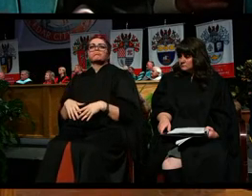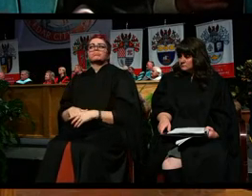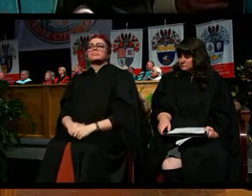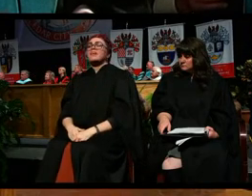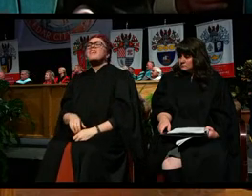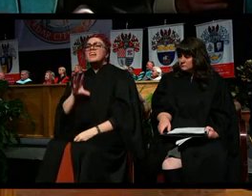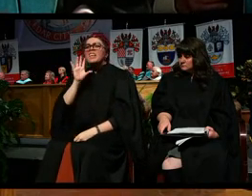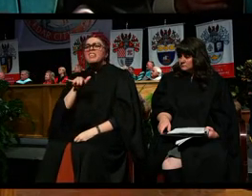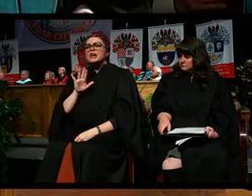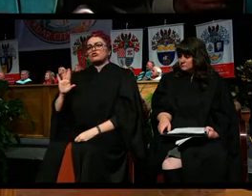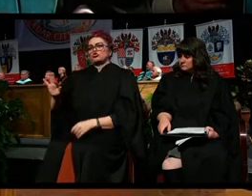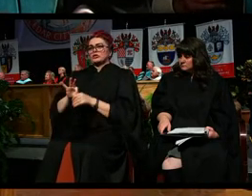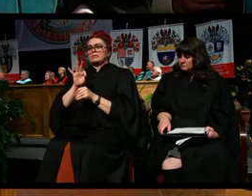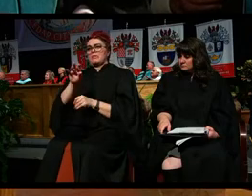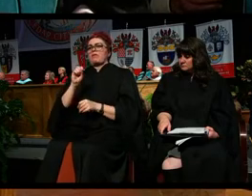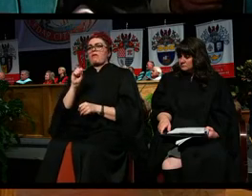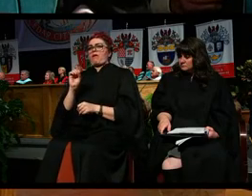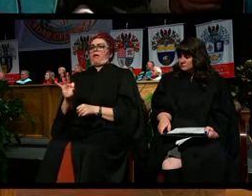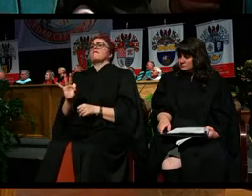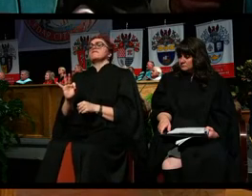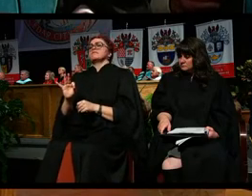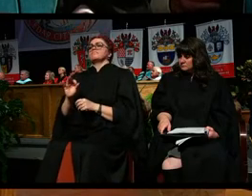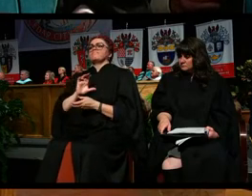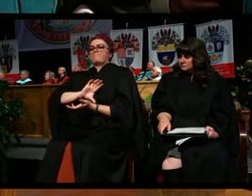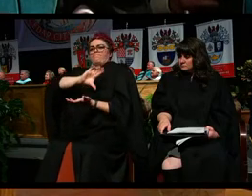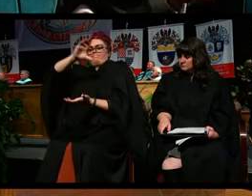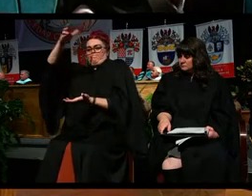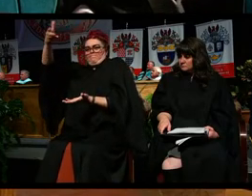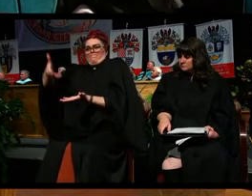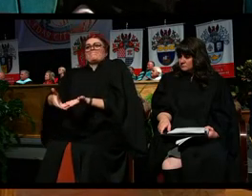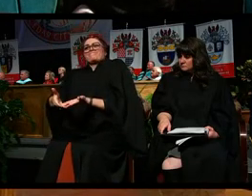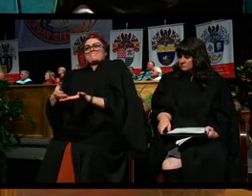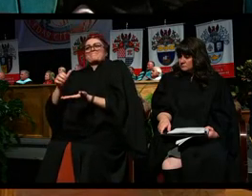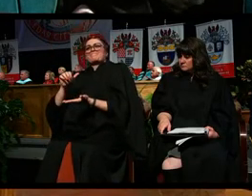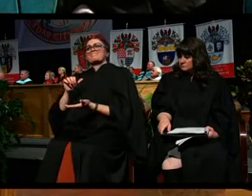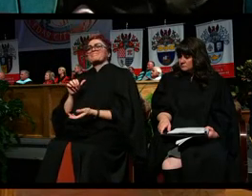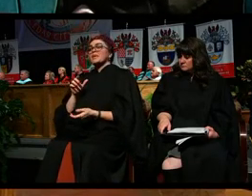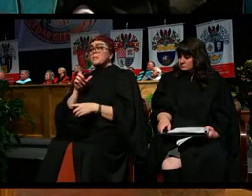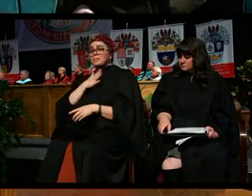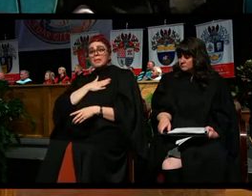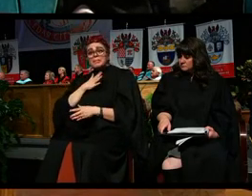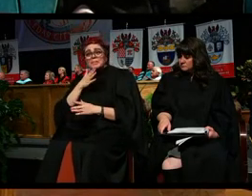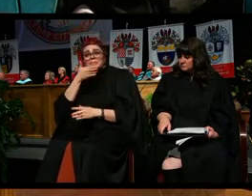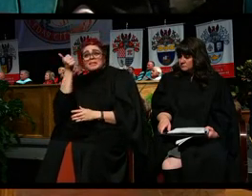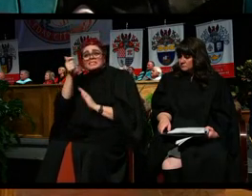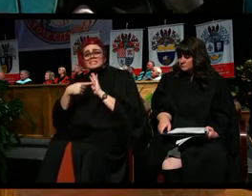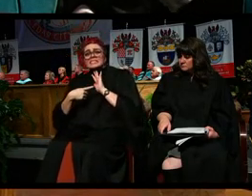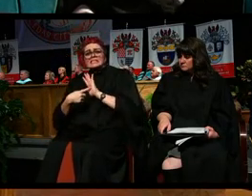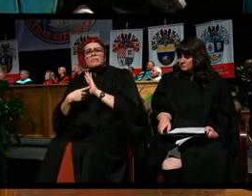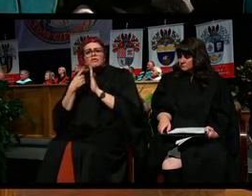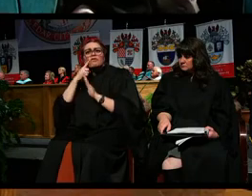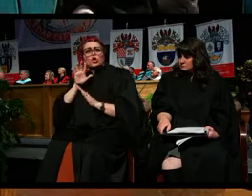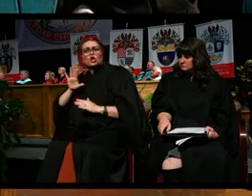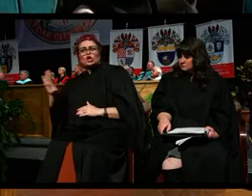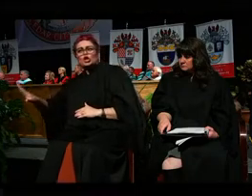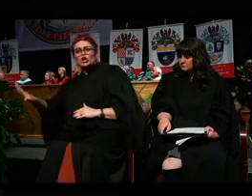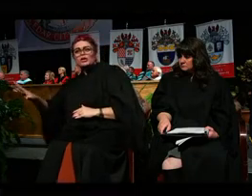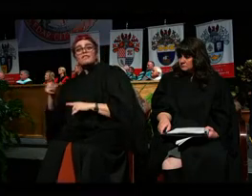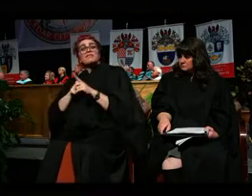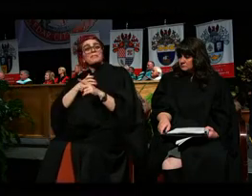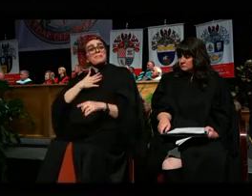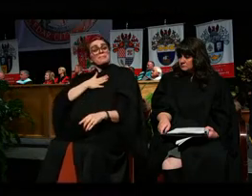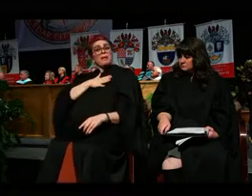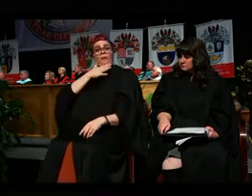That's the spirit of abundance. Ironically, the best example I have today for the spirit of abundance comes from my